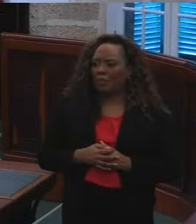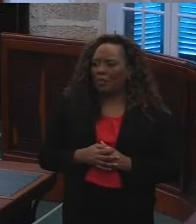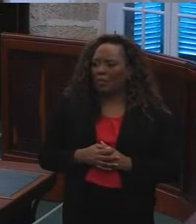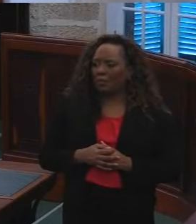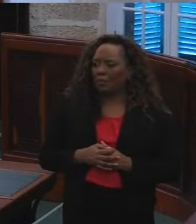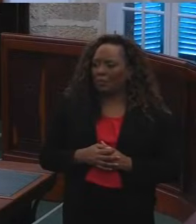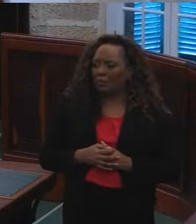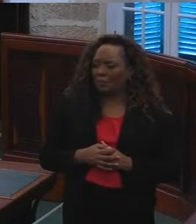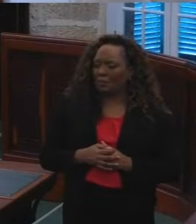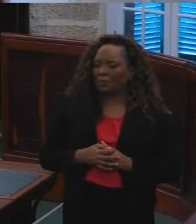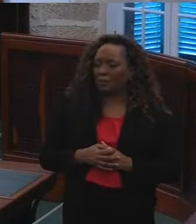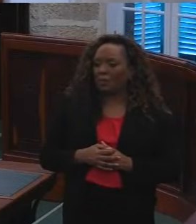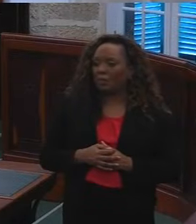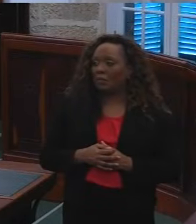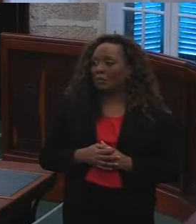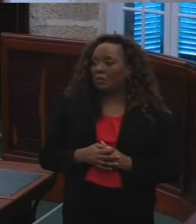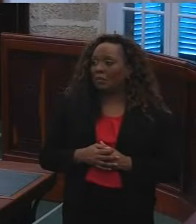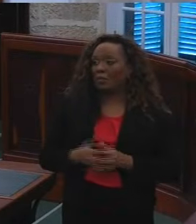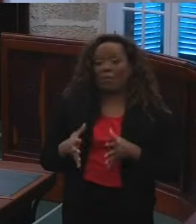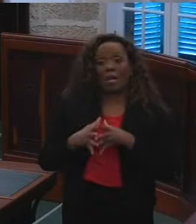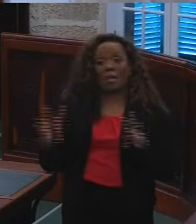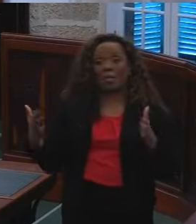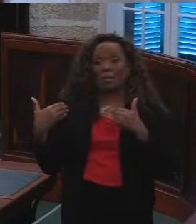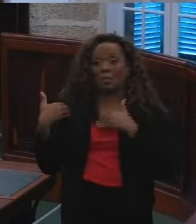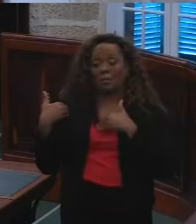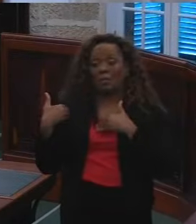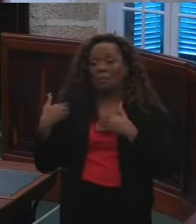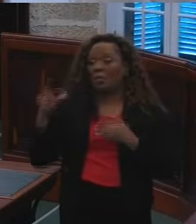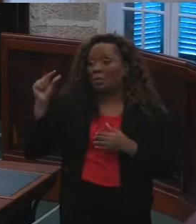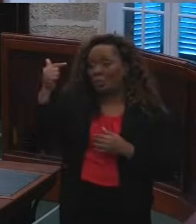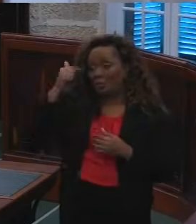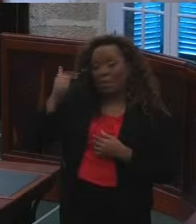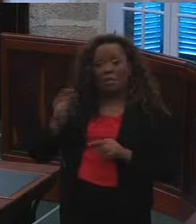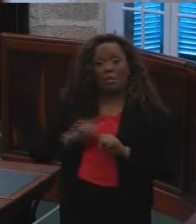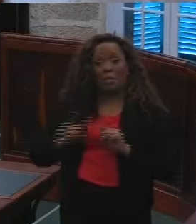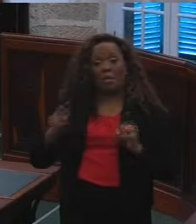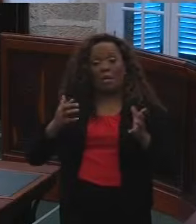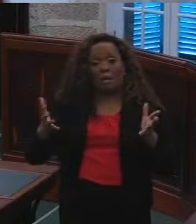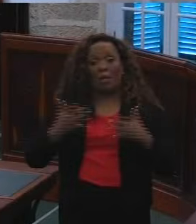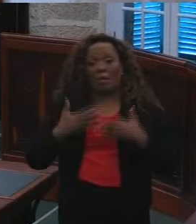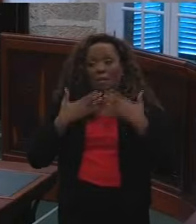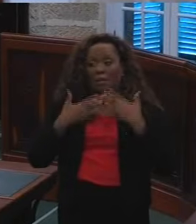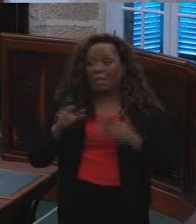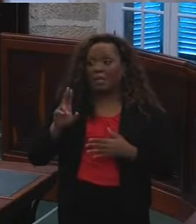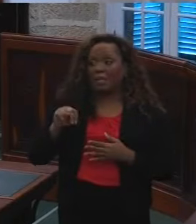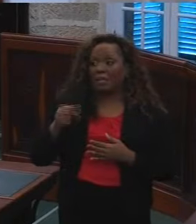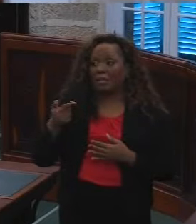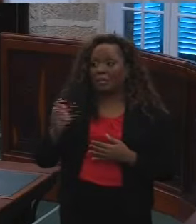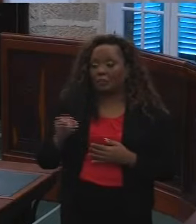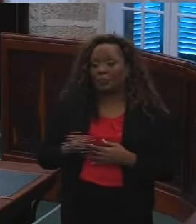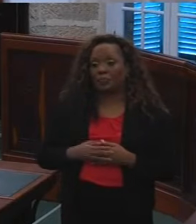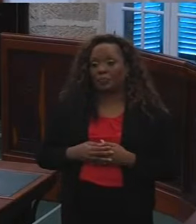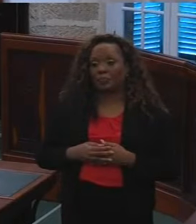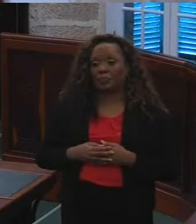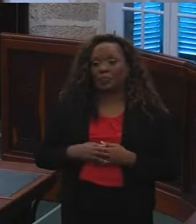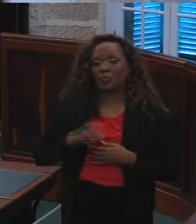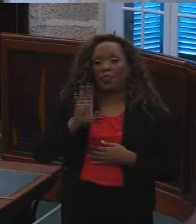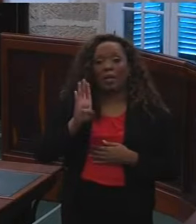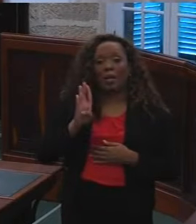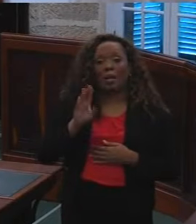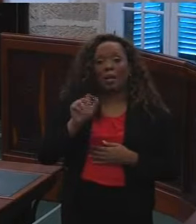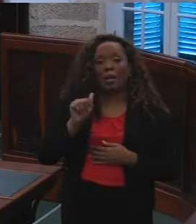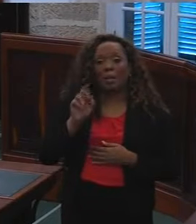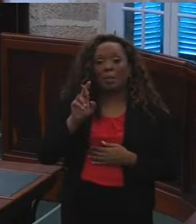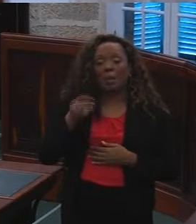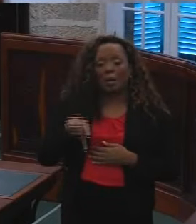now falls on the state. And I want to thank those NGOs, Barbados Association of Returned Persons, BARP, and all those persons who